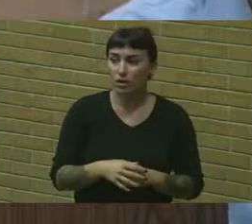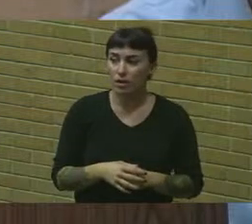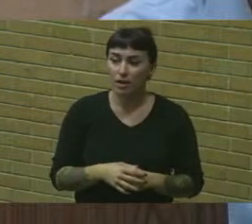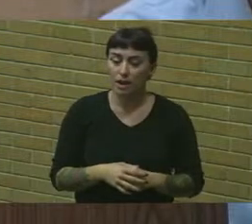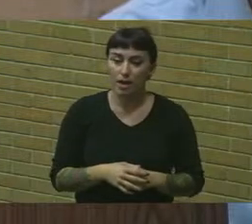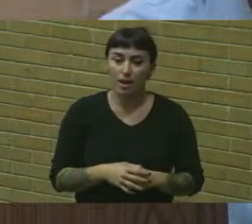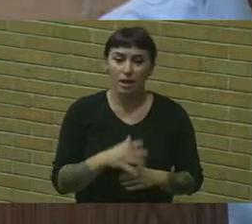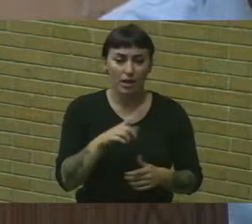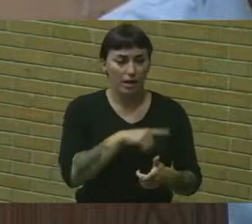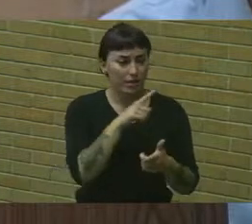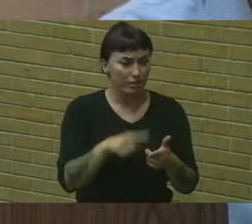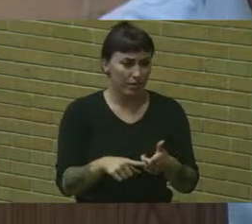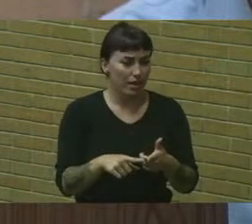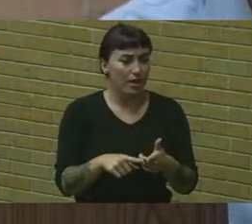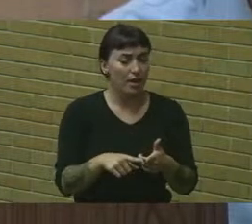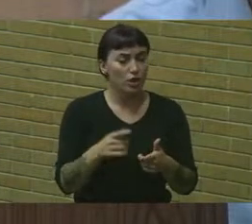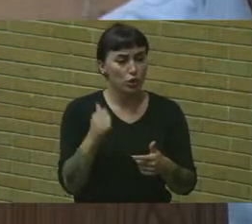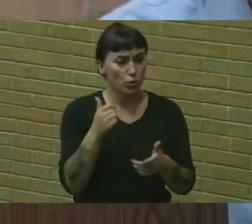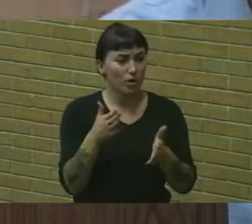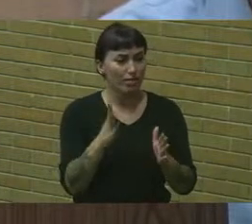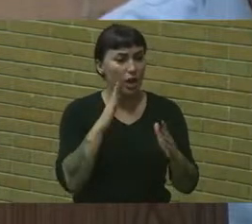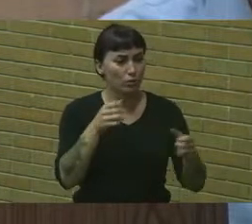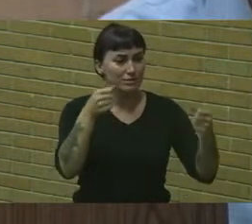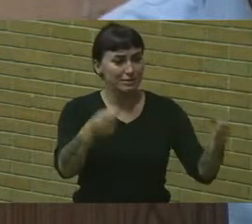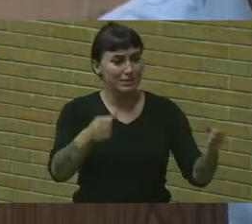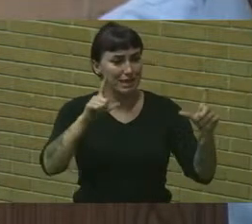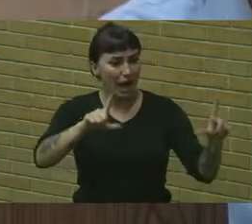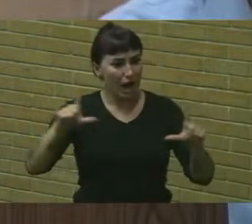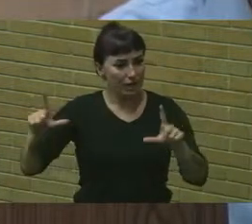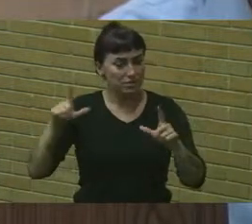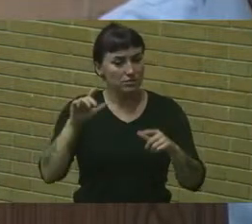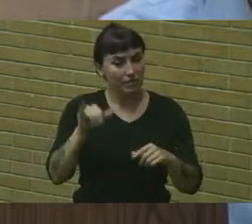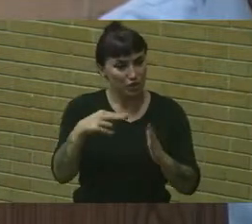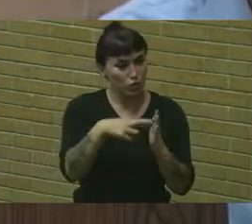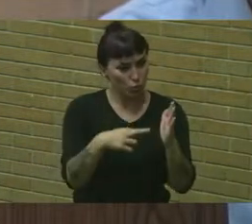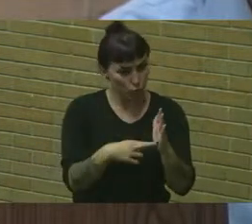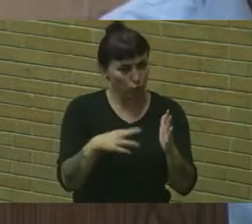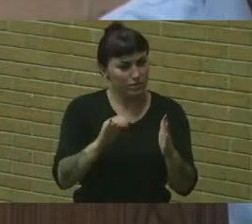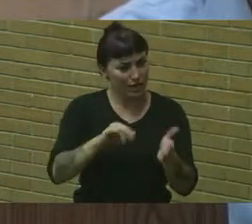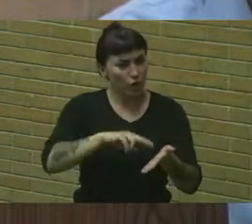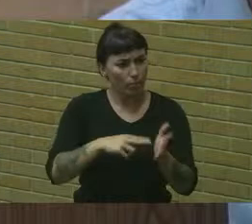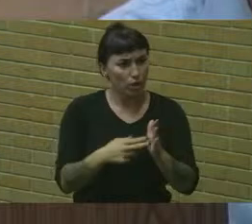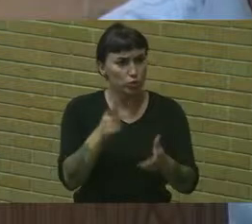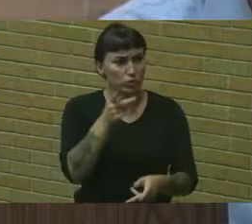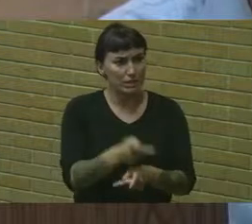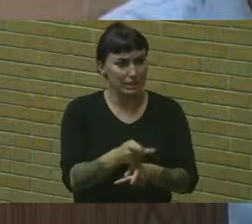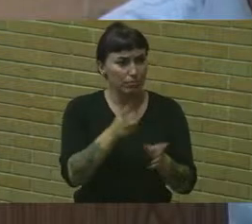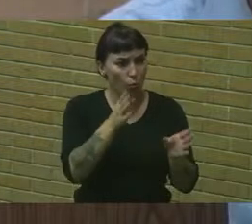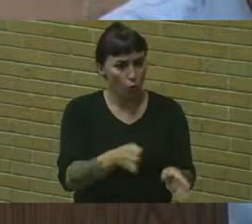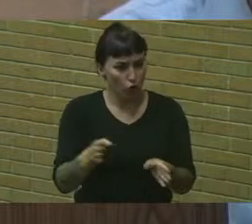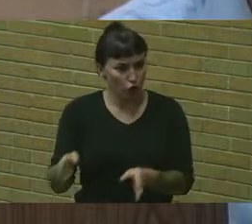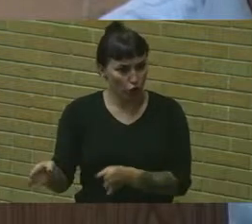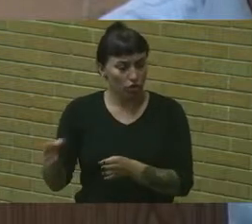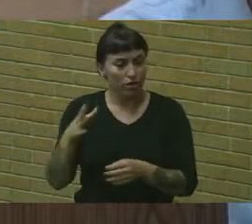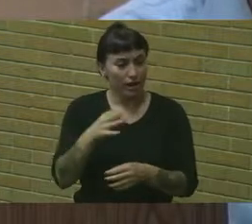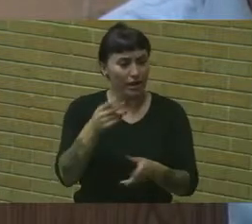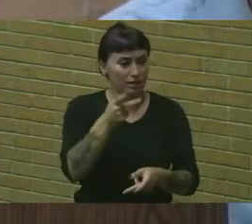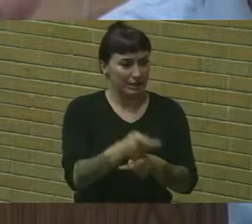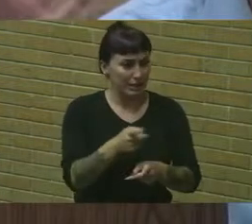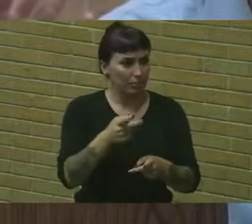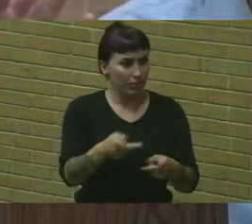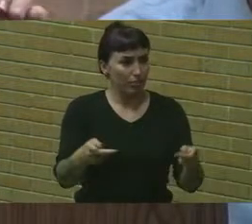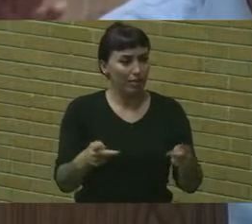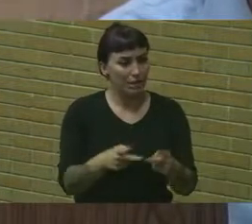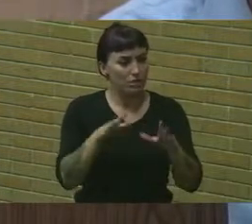and then you wouldn't allow signs. And these are rules, and these are meant to keep order and to keep the